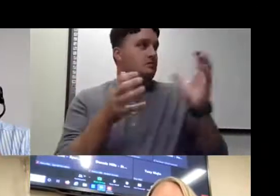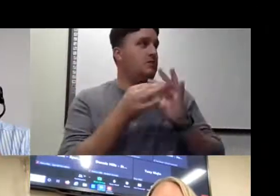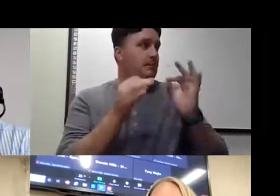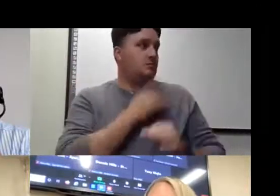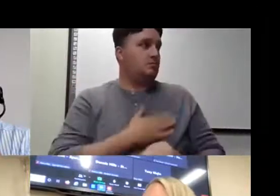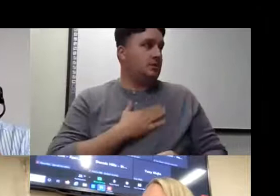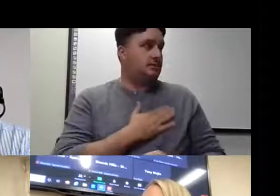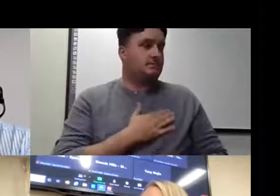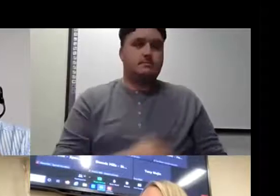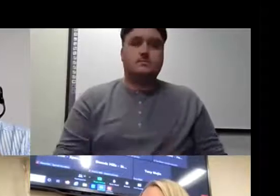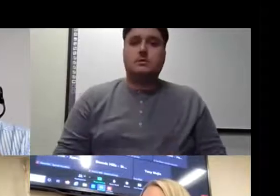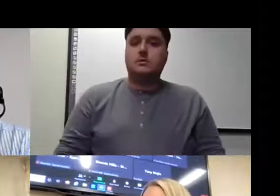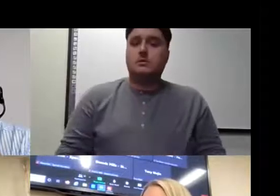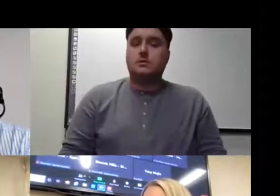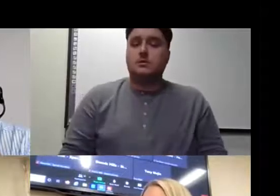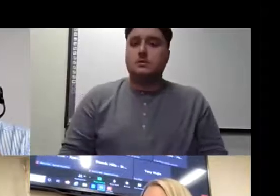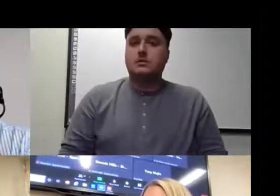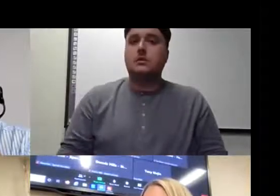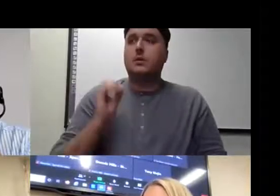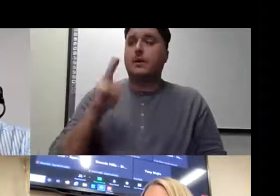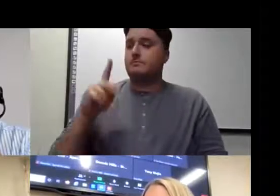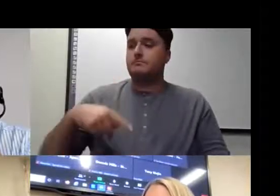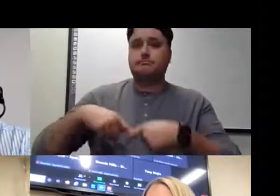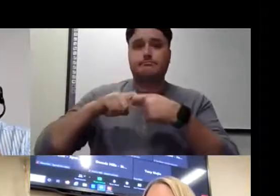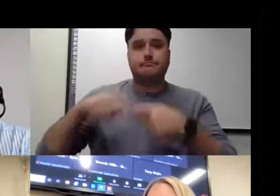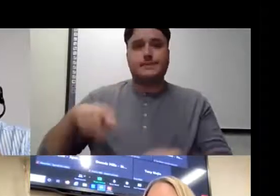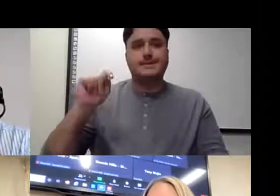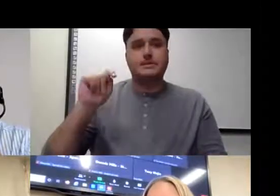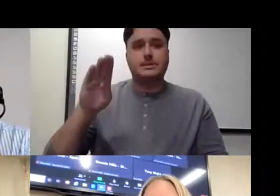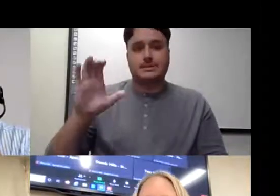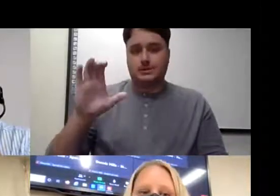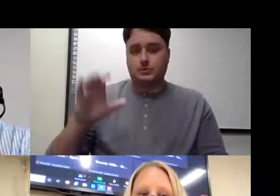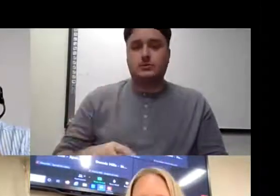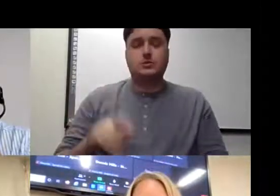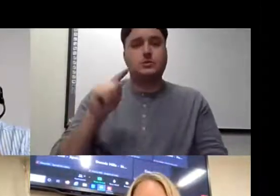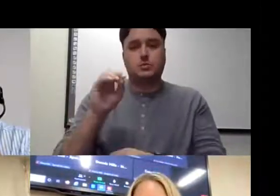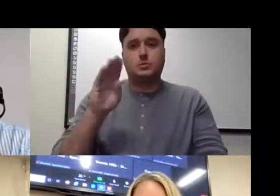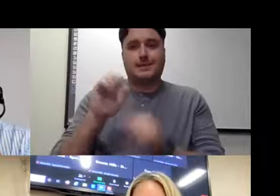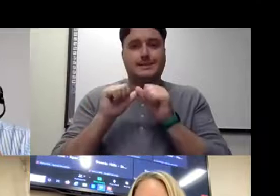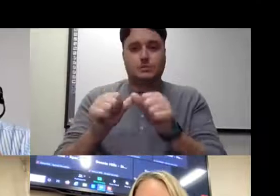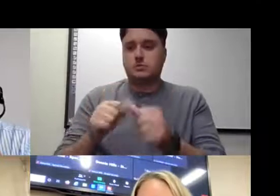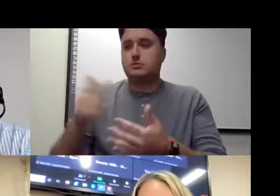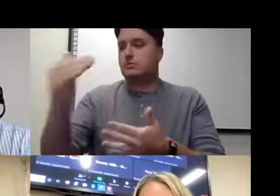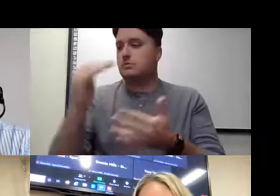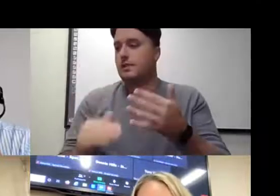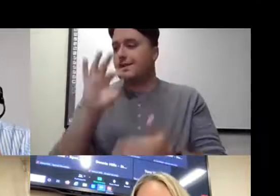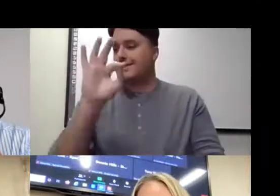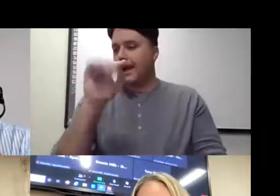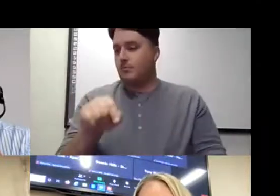Okay, fantastic. So to be continued. All right, we're moving on to item